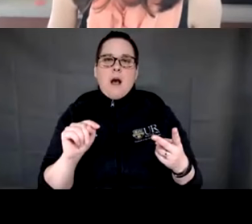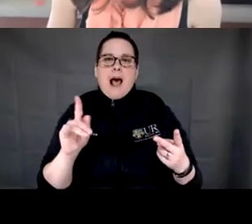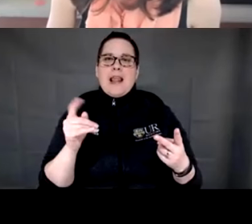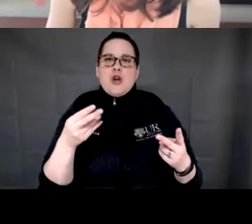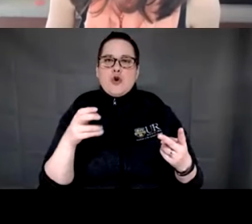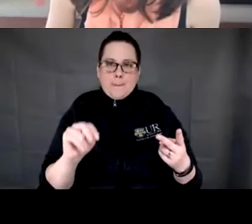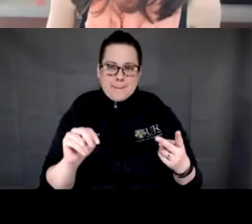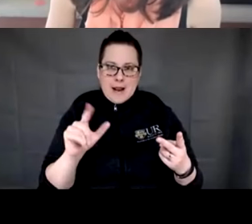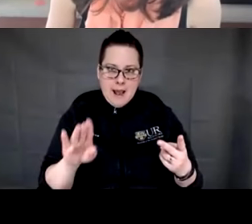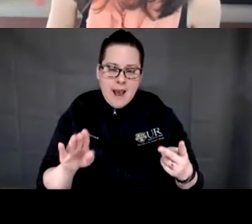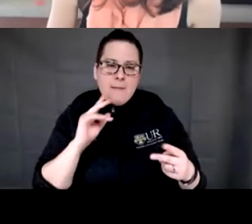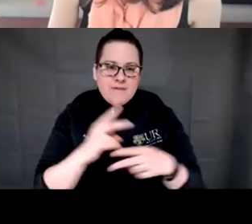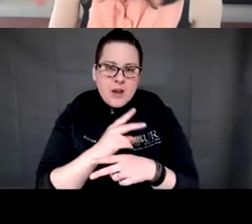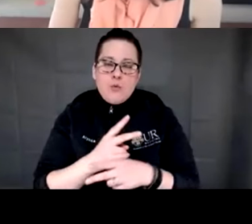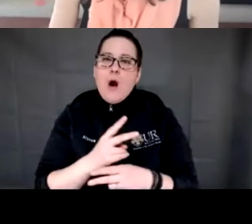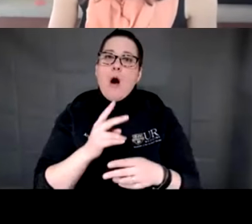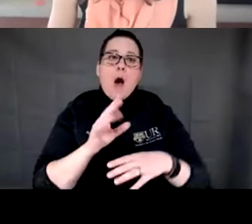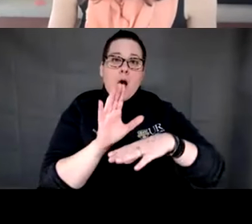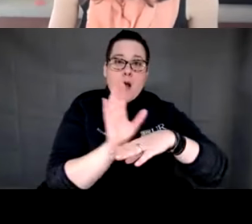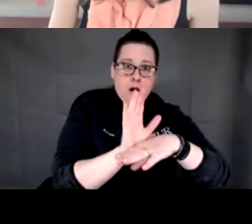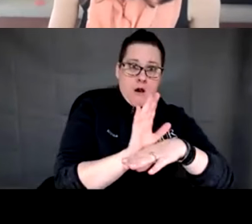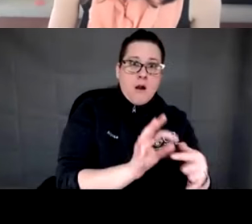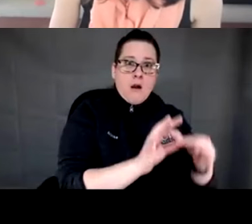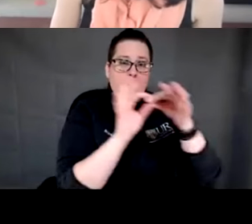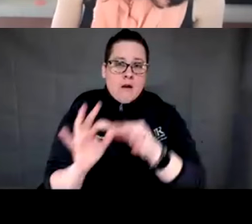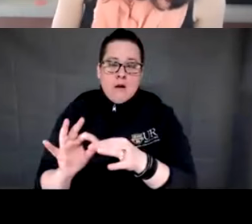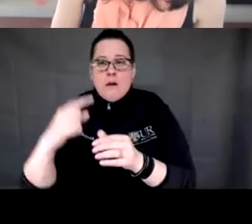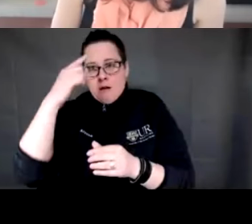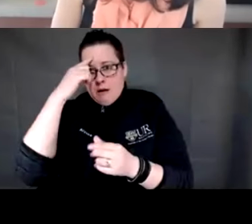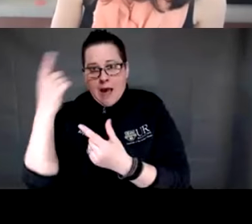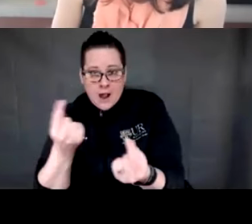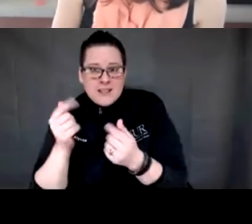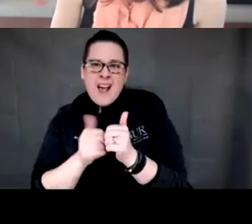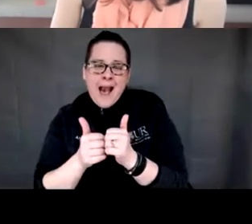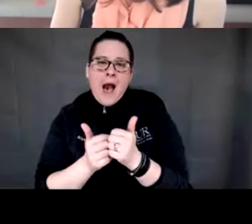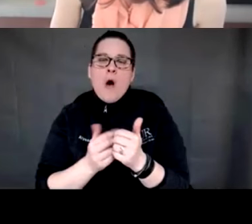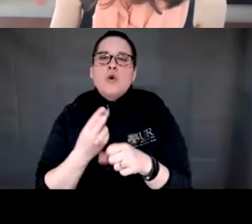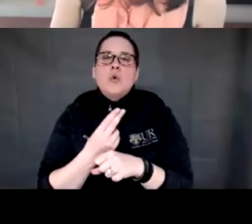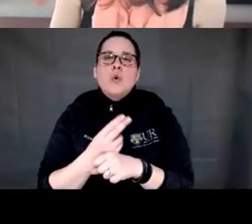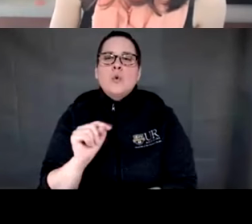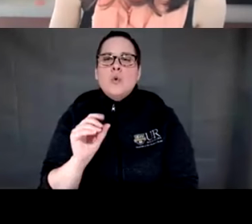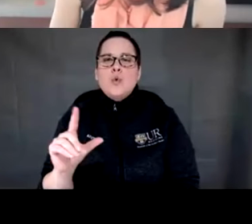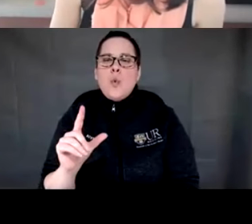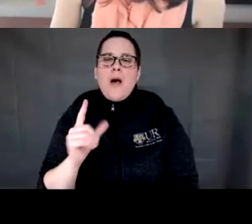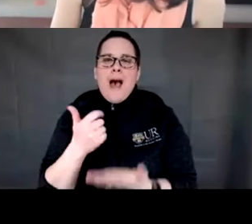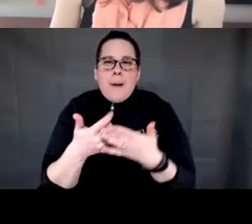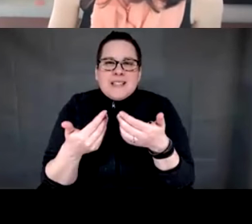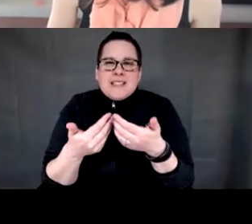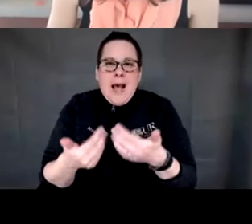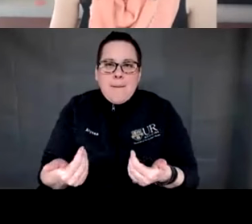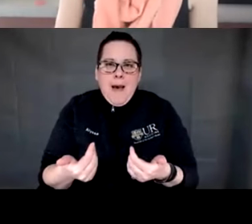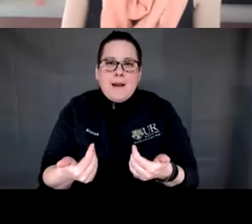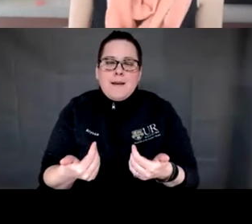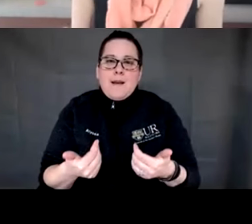relate behavioral video to neural activity, going through tools that kind of segment behavioral videos